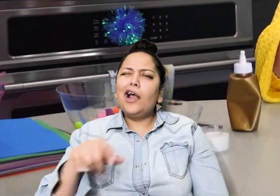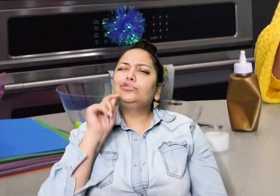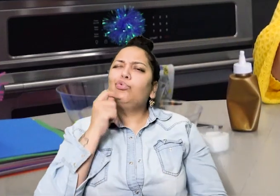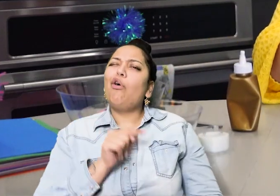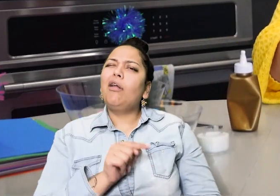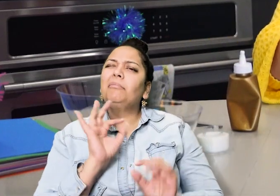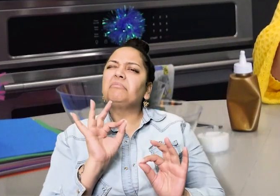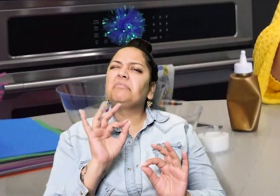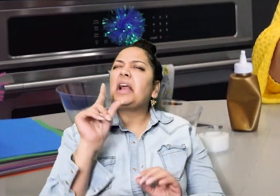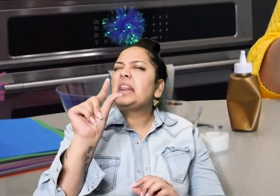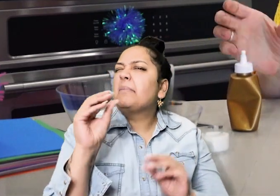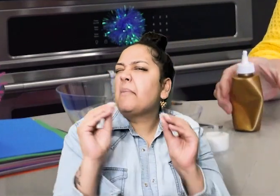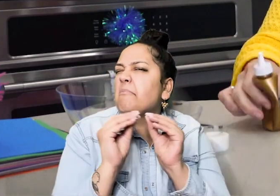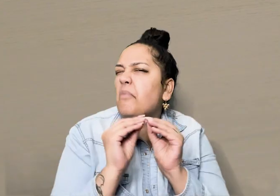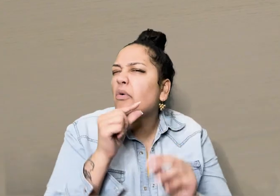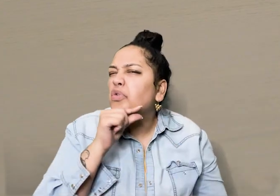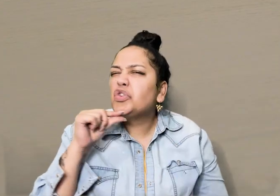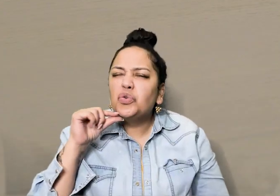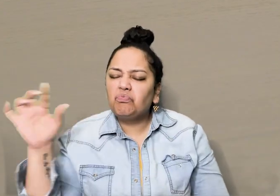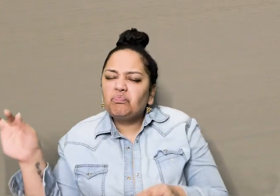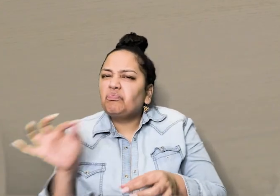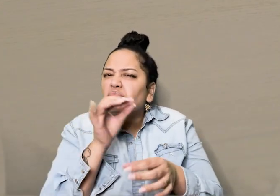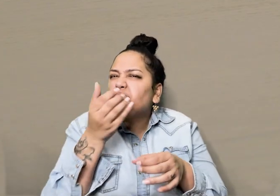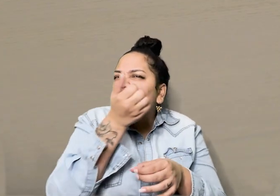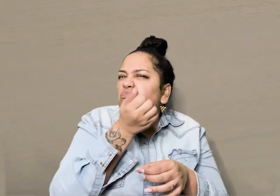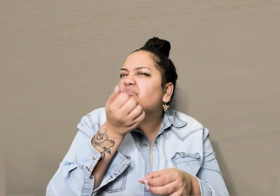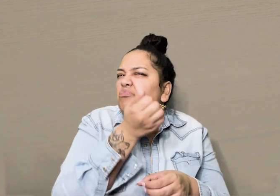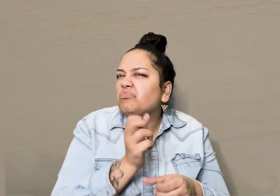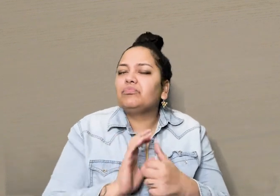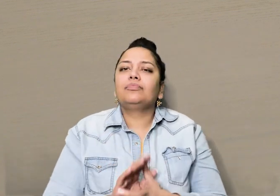hand. I think that is so cool.